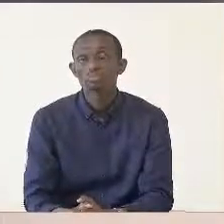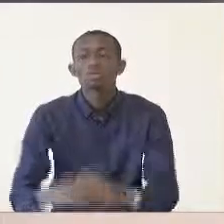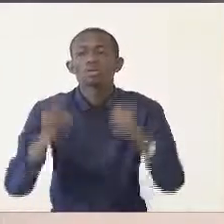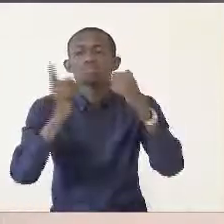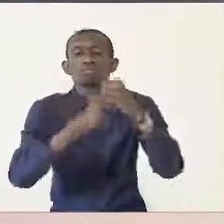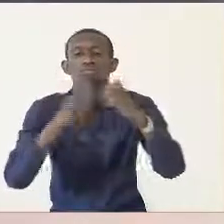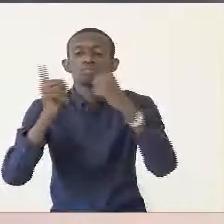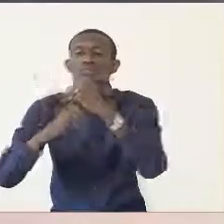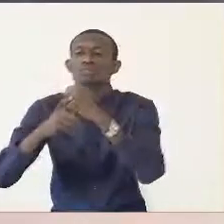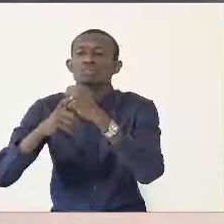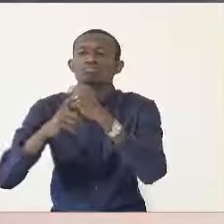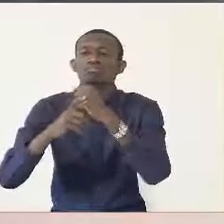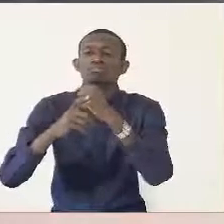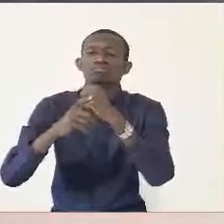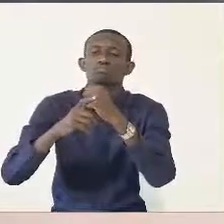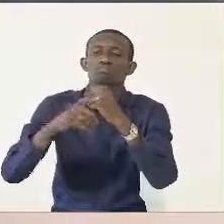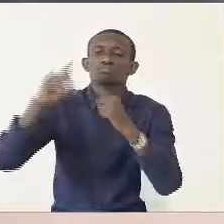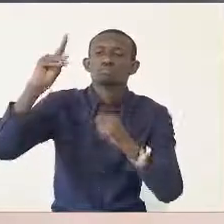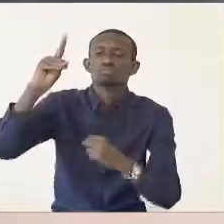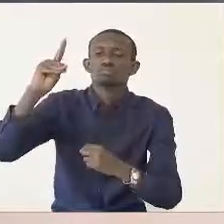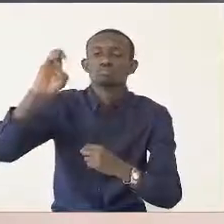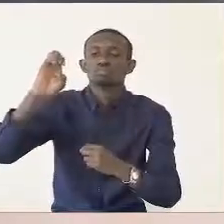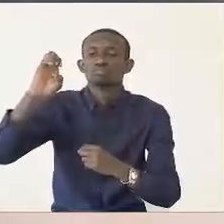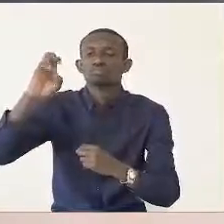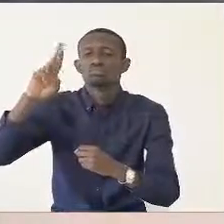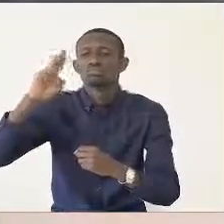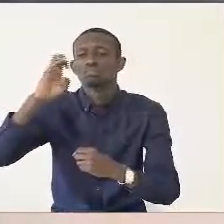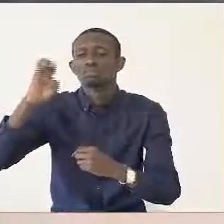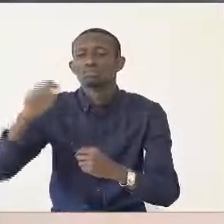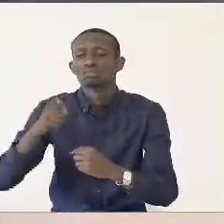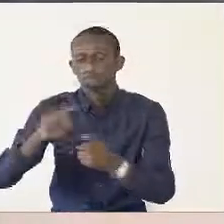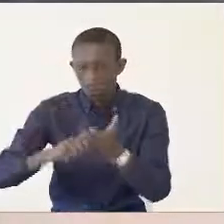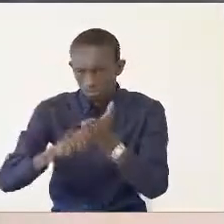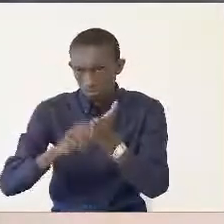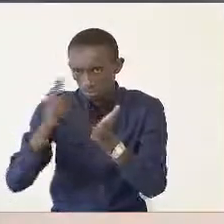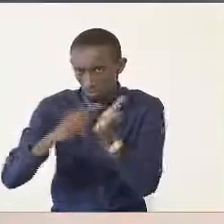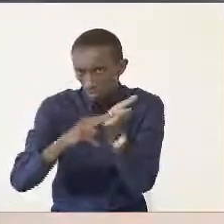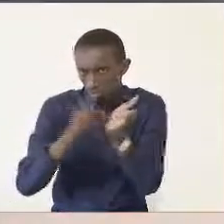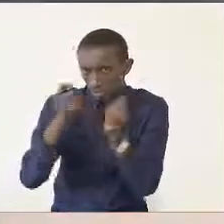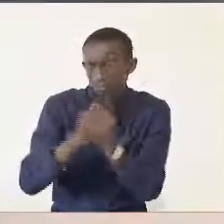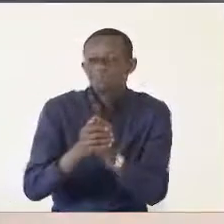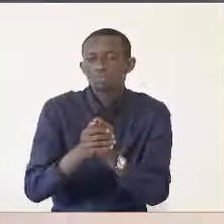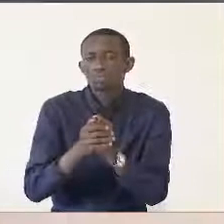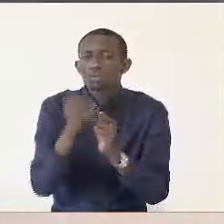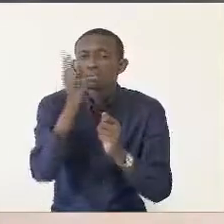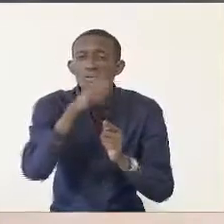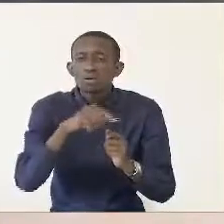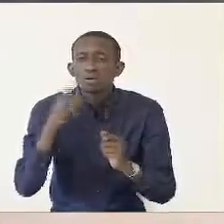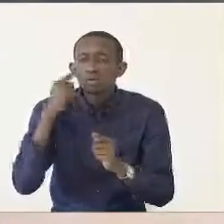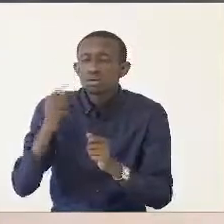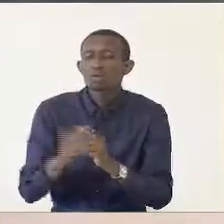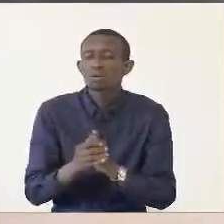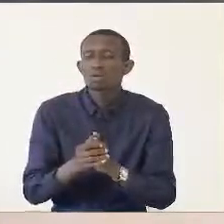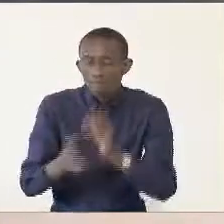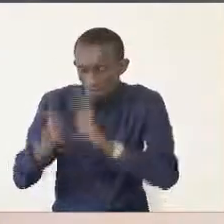degrees. That is approximately, and we can use this angle to find the speed. So look, so if you want, you